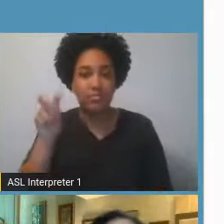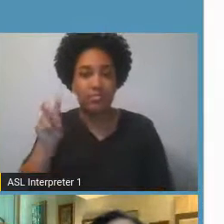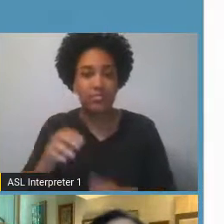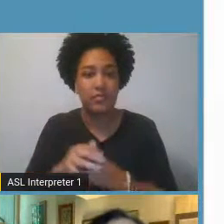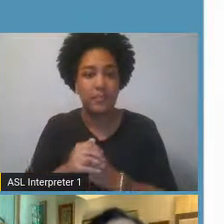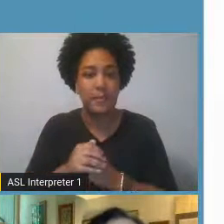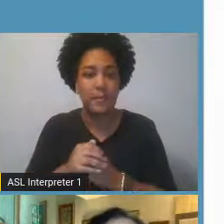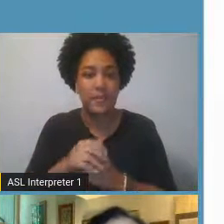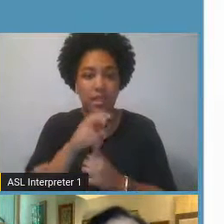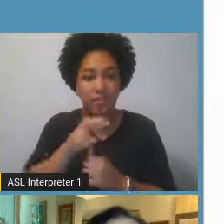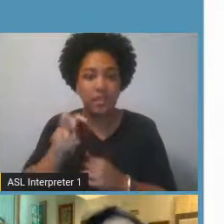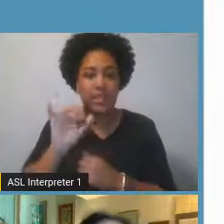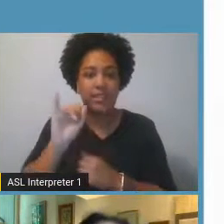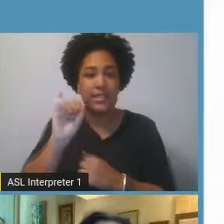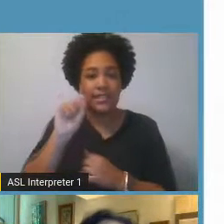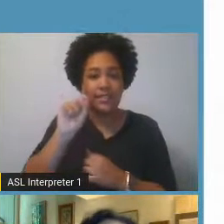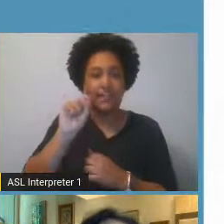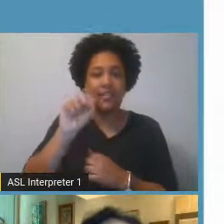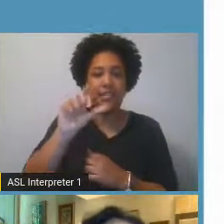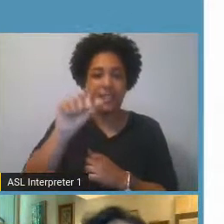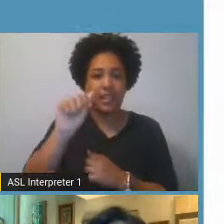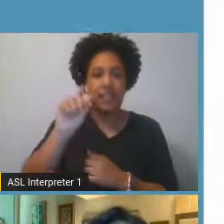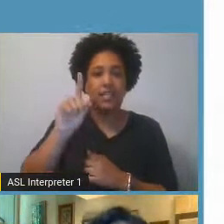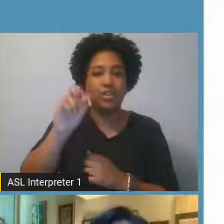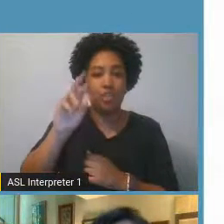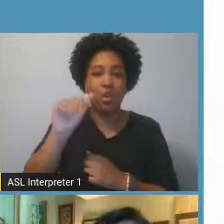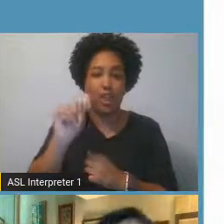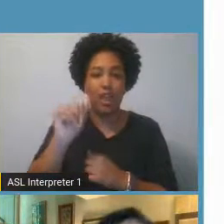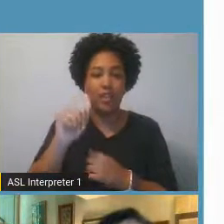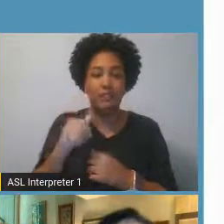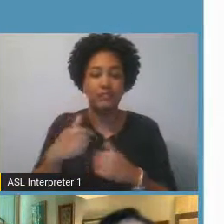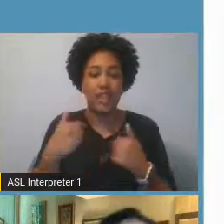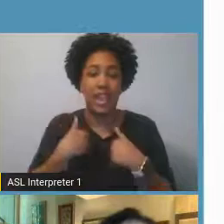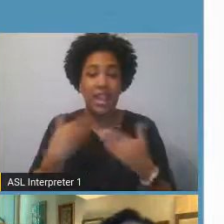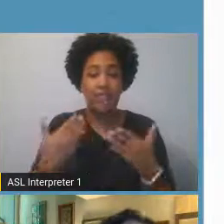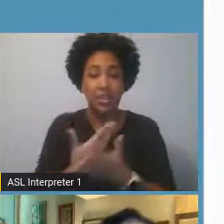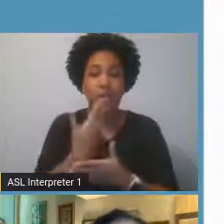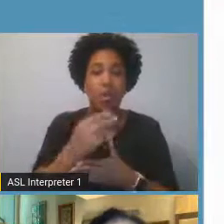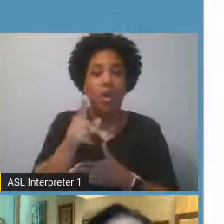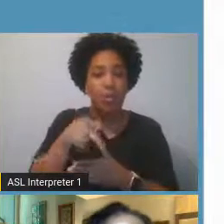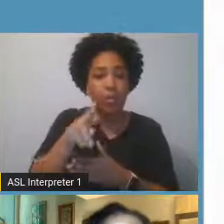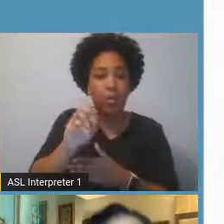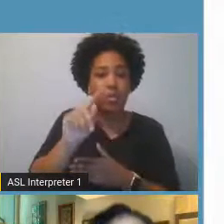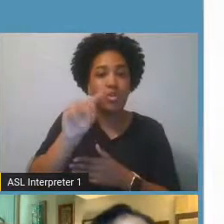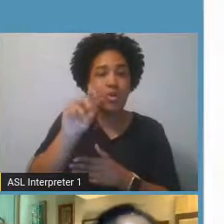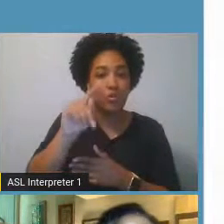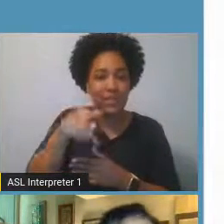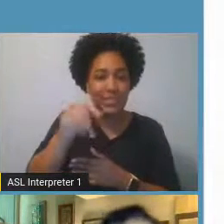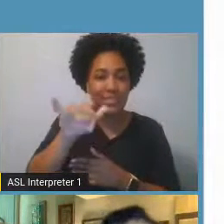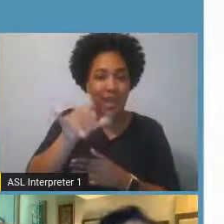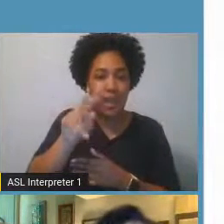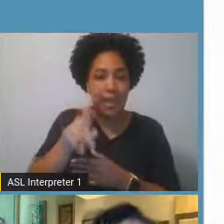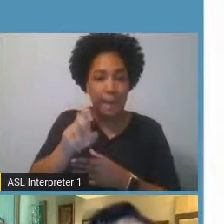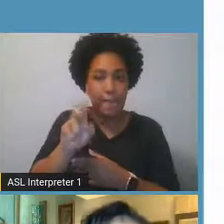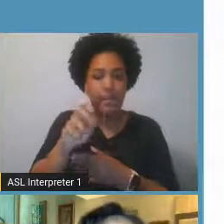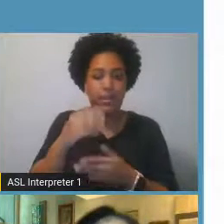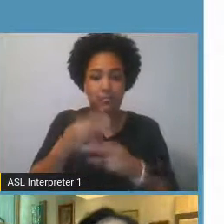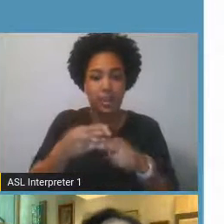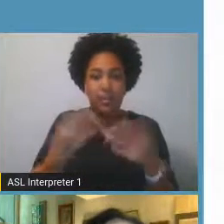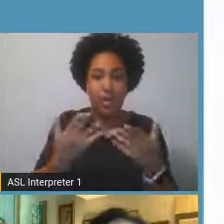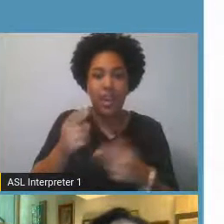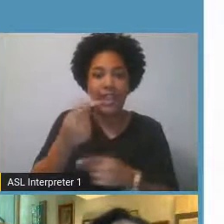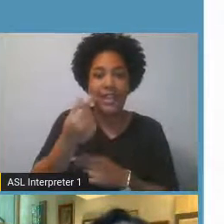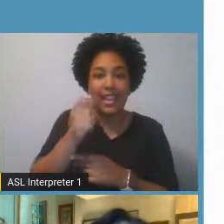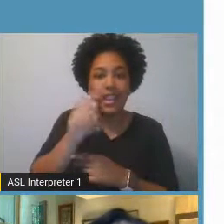Islandora, and we have a new prototype gateway. We're working with special collections and the electronic resources